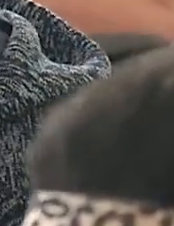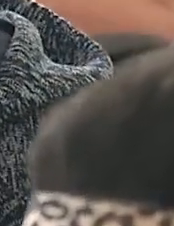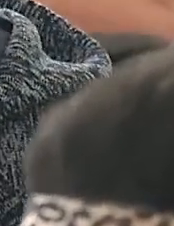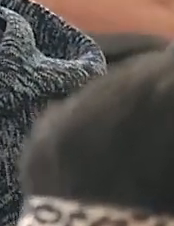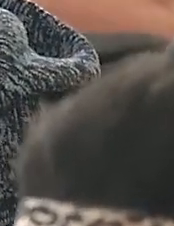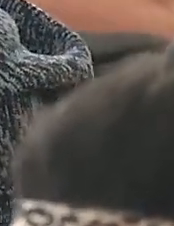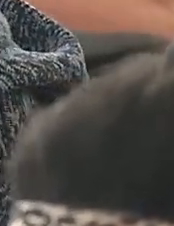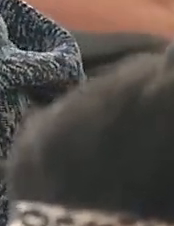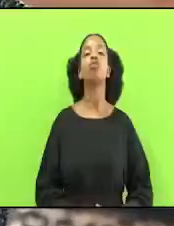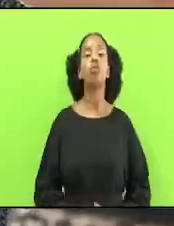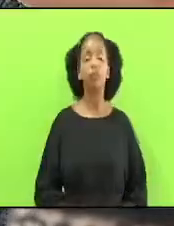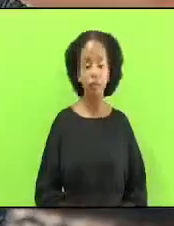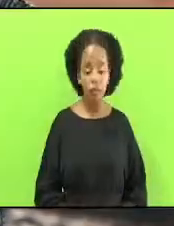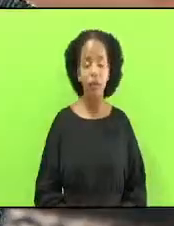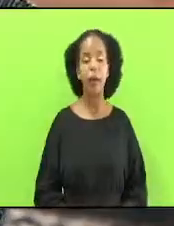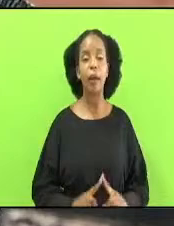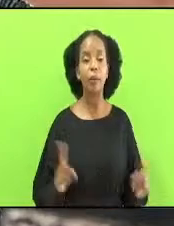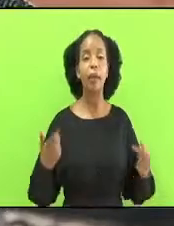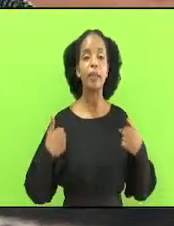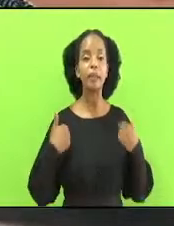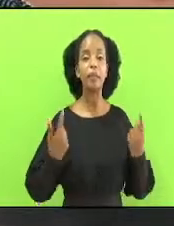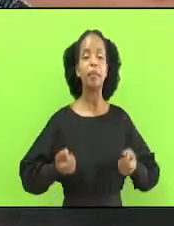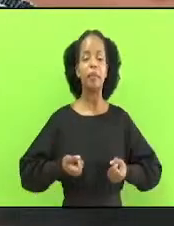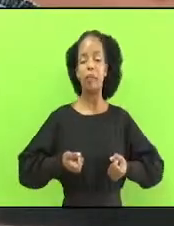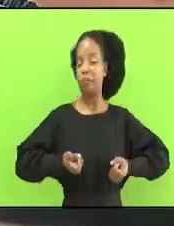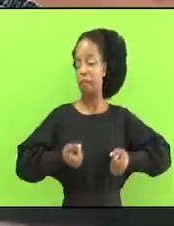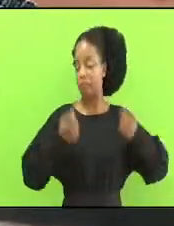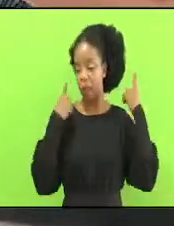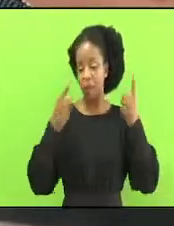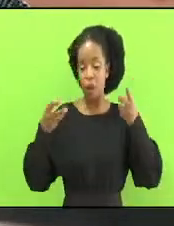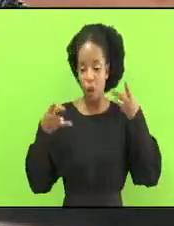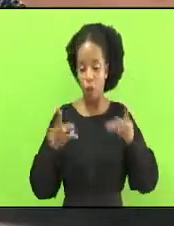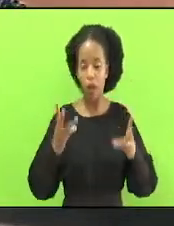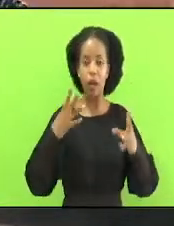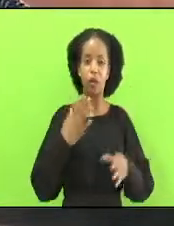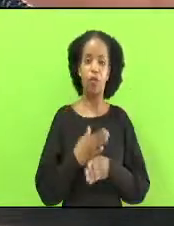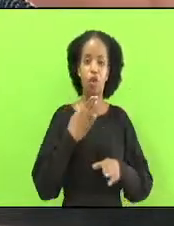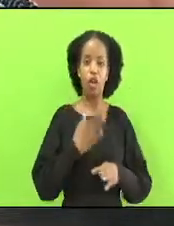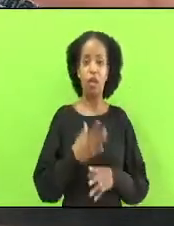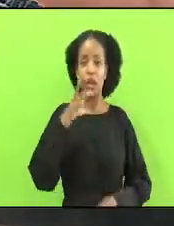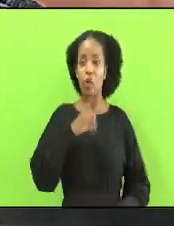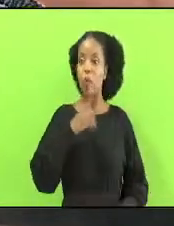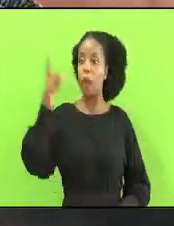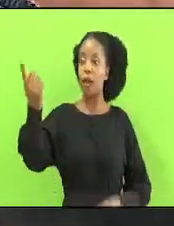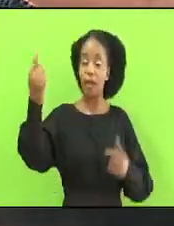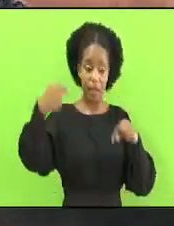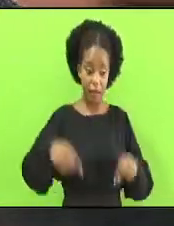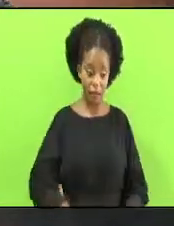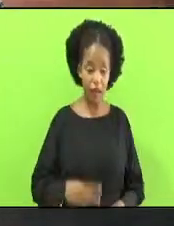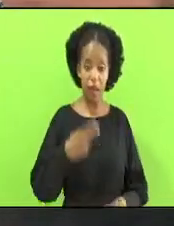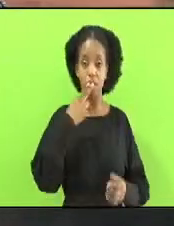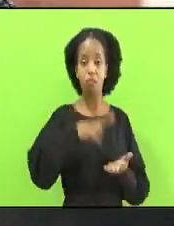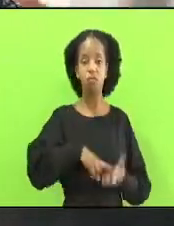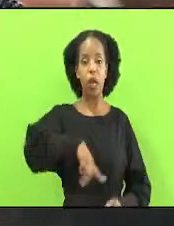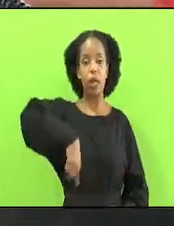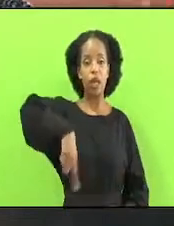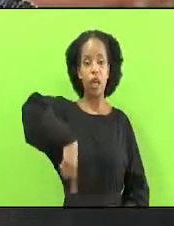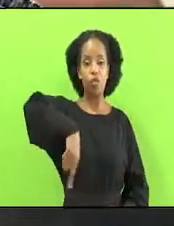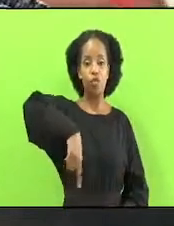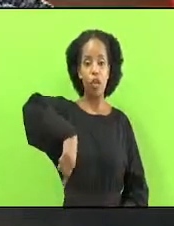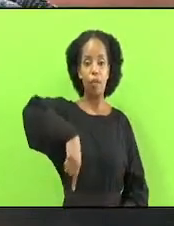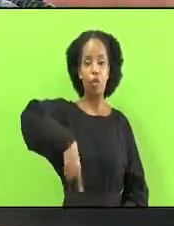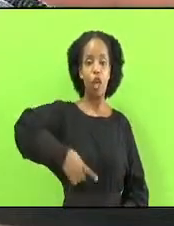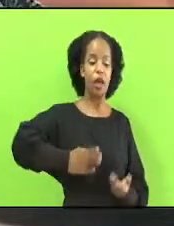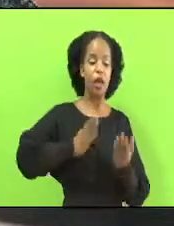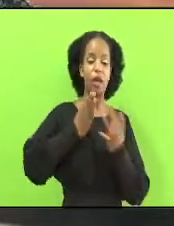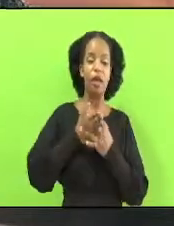though I don't understand how you work, because you'll come here and promise to come back with interventions,